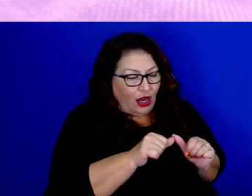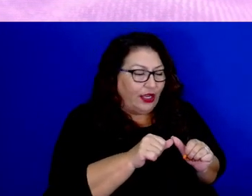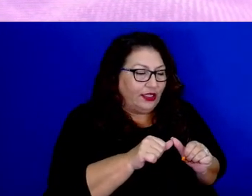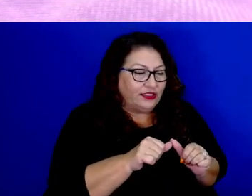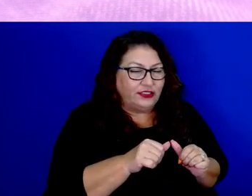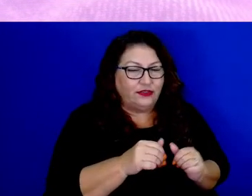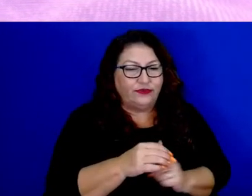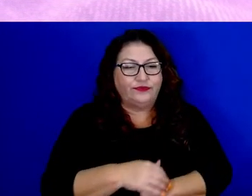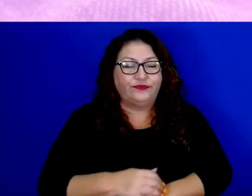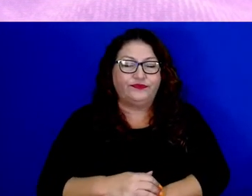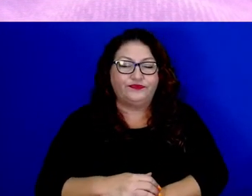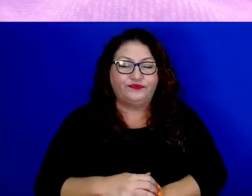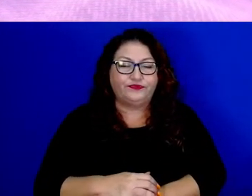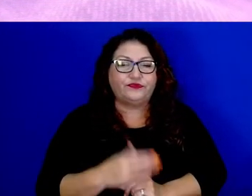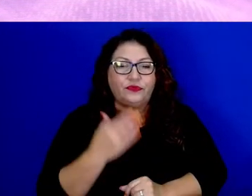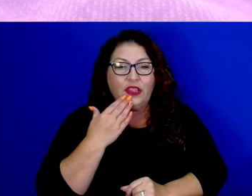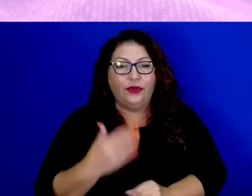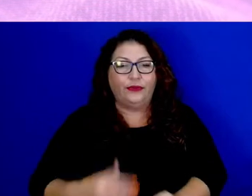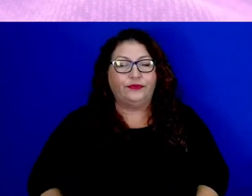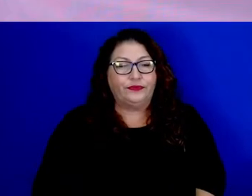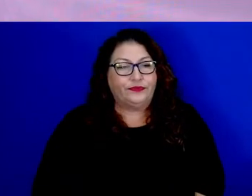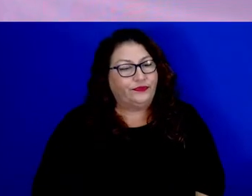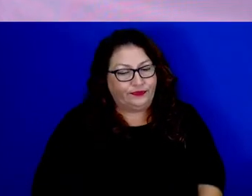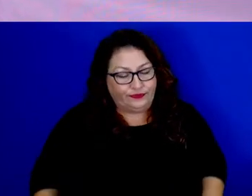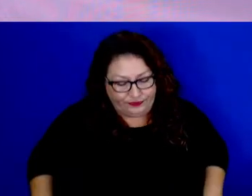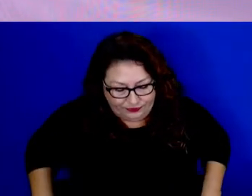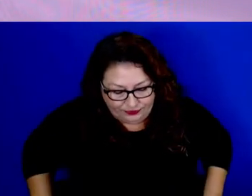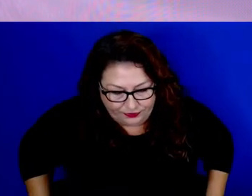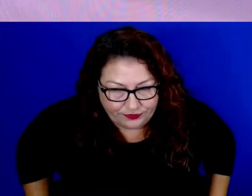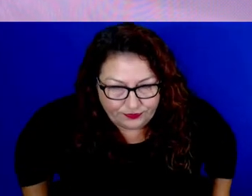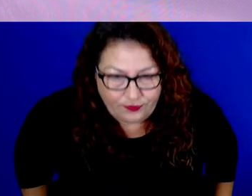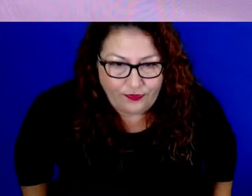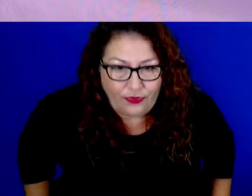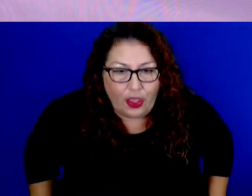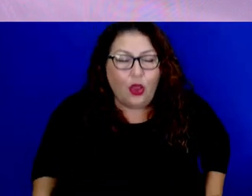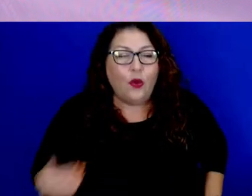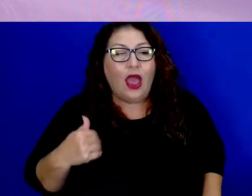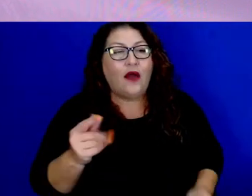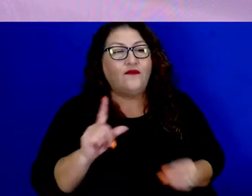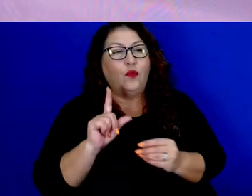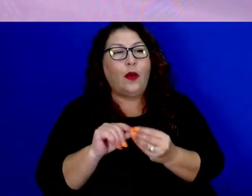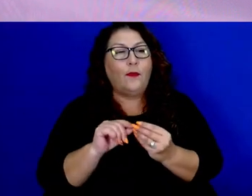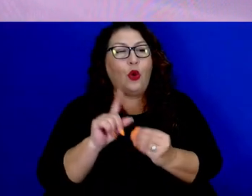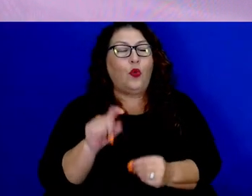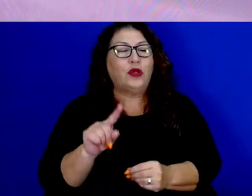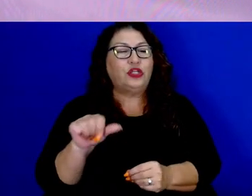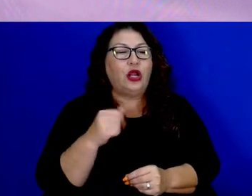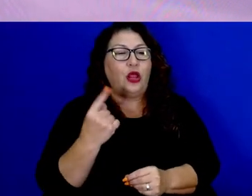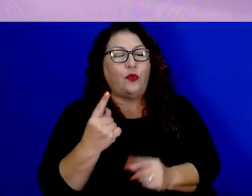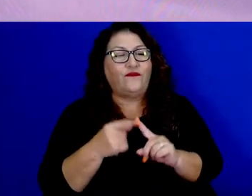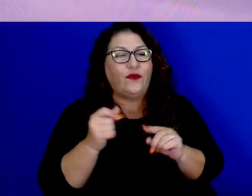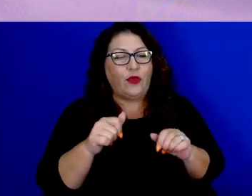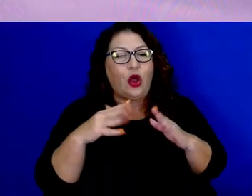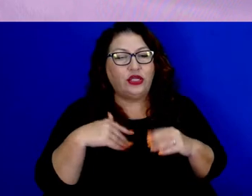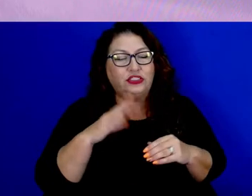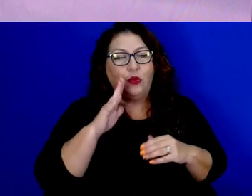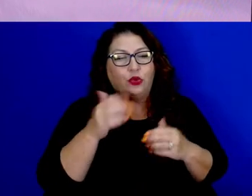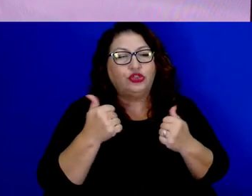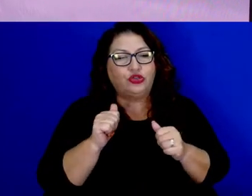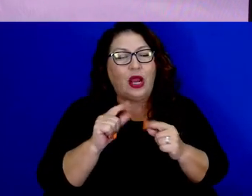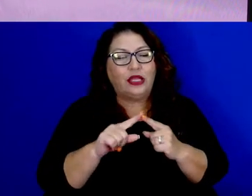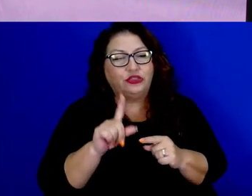you. So we've had one more question, another one from the audience that I'll try to put to a few of you. I think this is